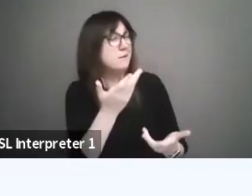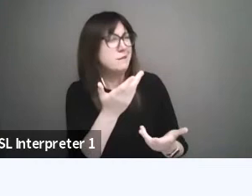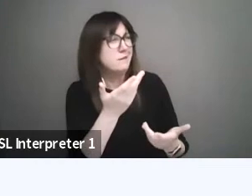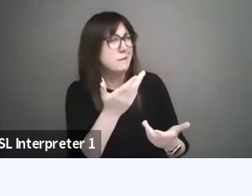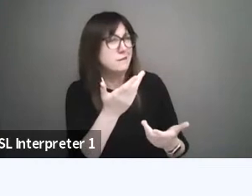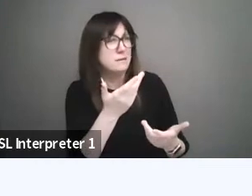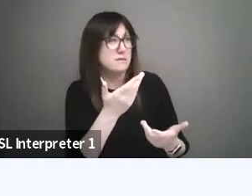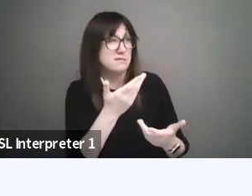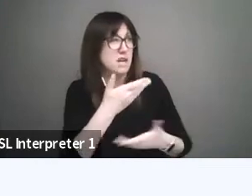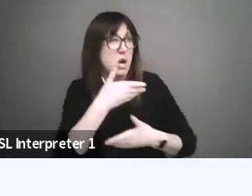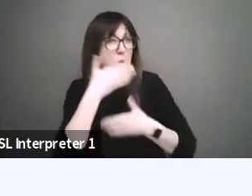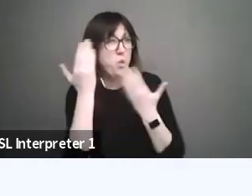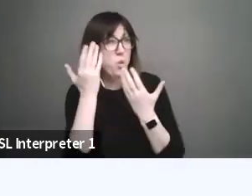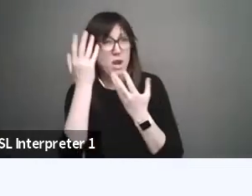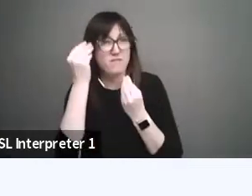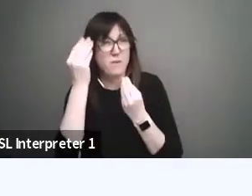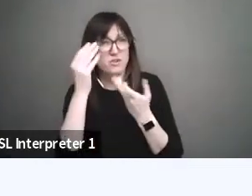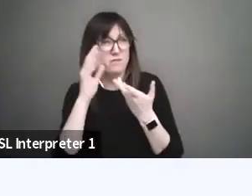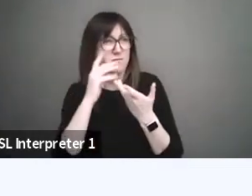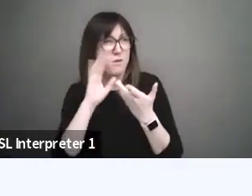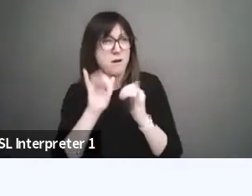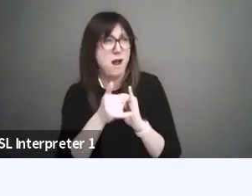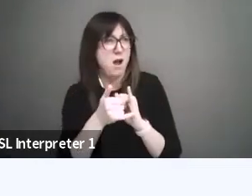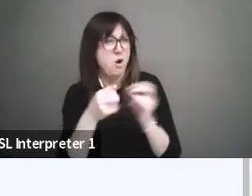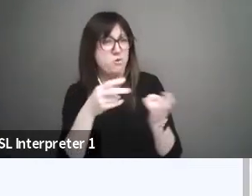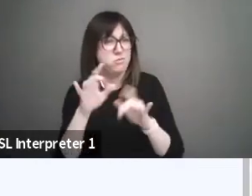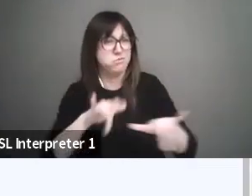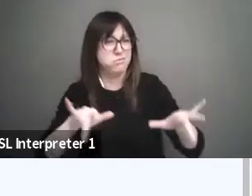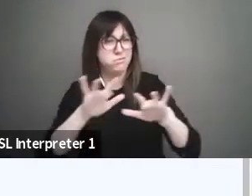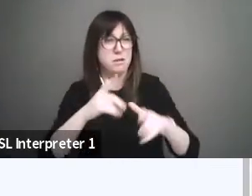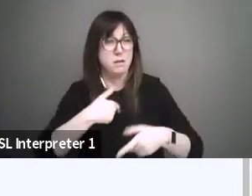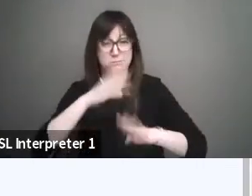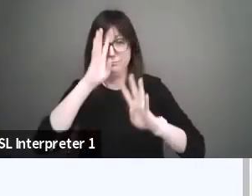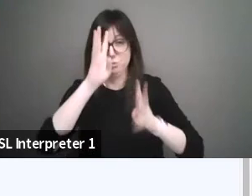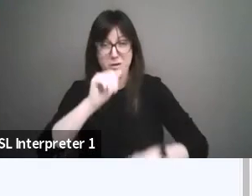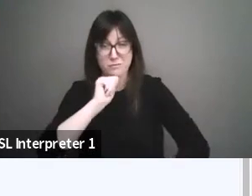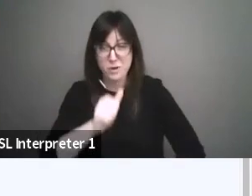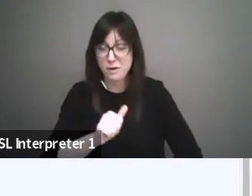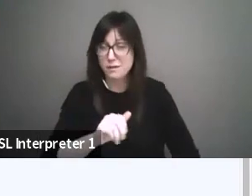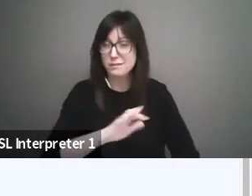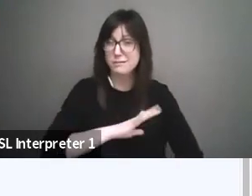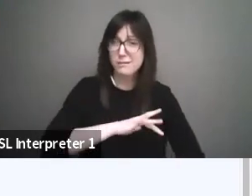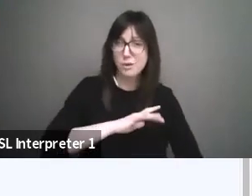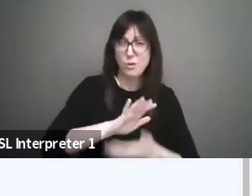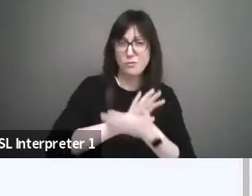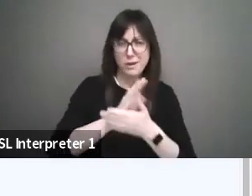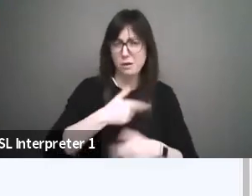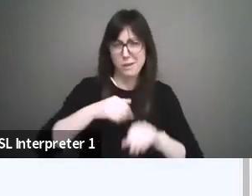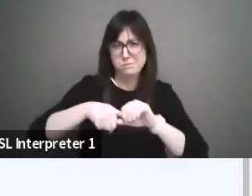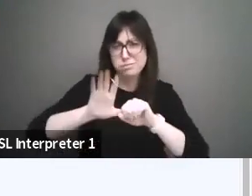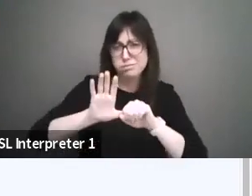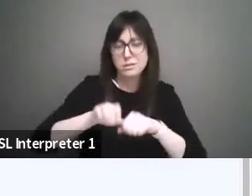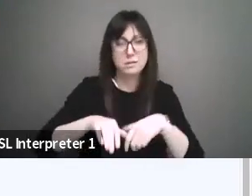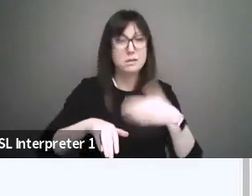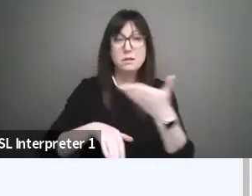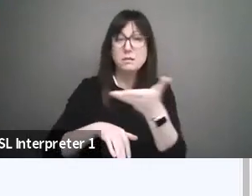any material to record on, or I'm not creative. I don't know how to create a great video. You can use existing